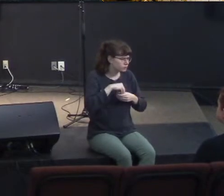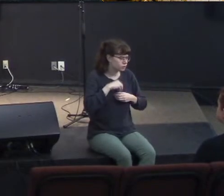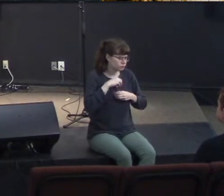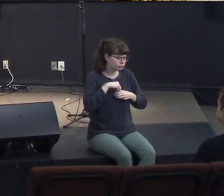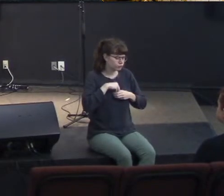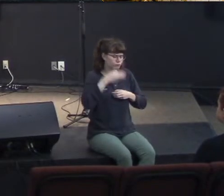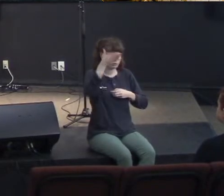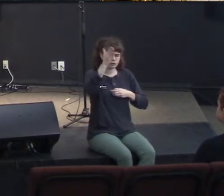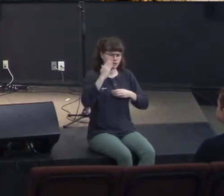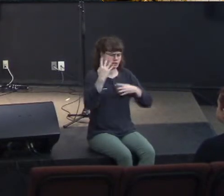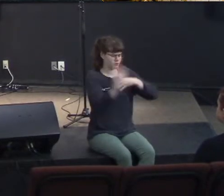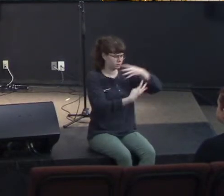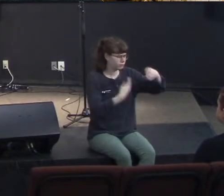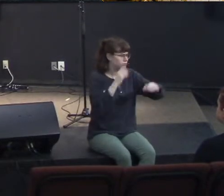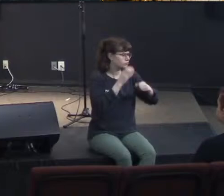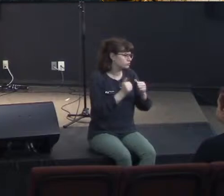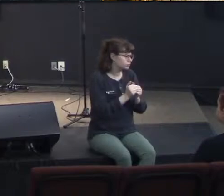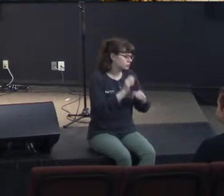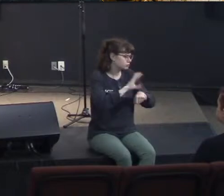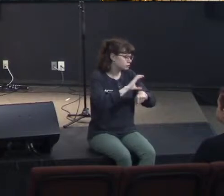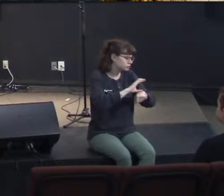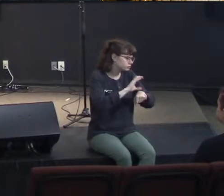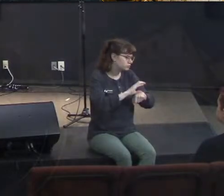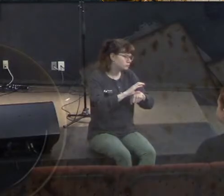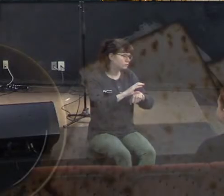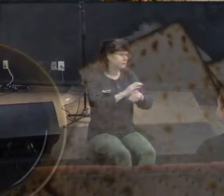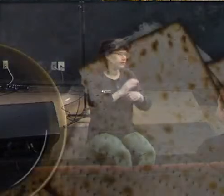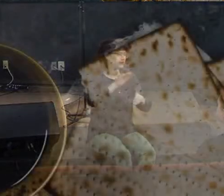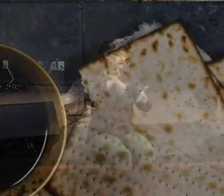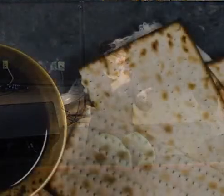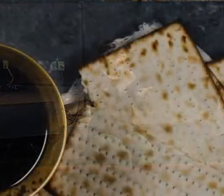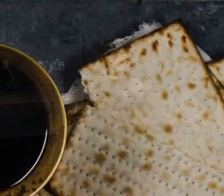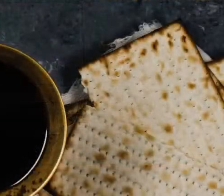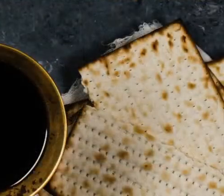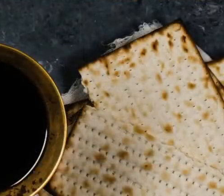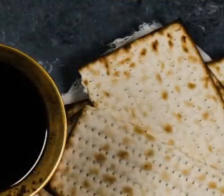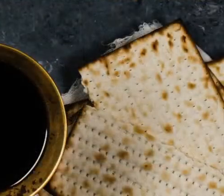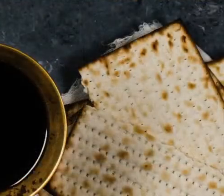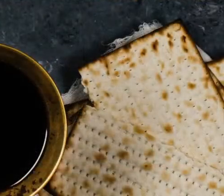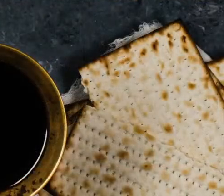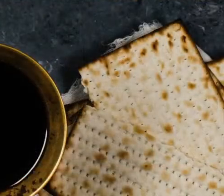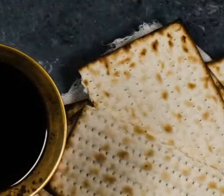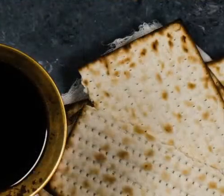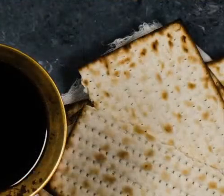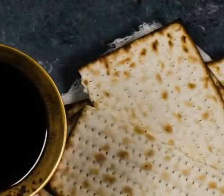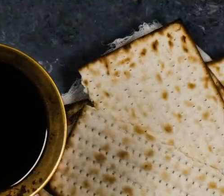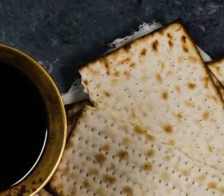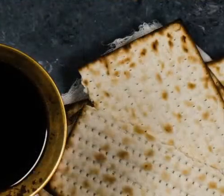here that we love. Pray this in your Son's name. Amen. Amen.